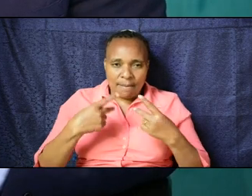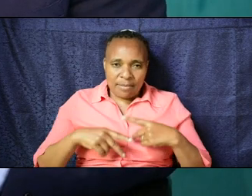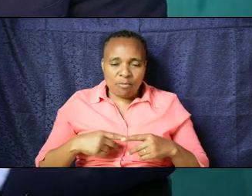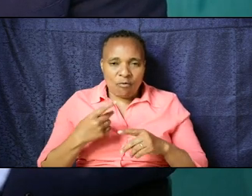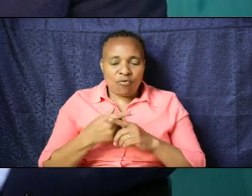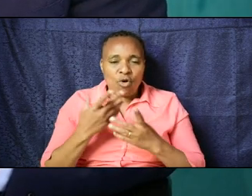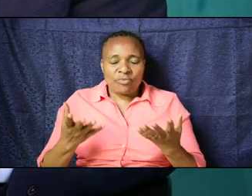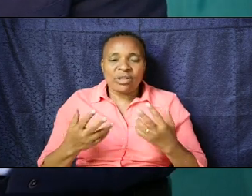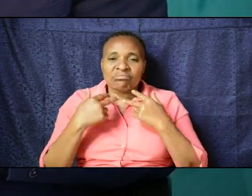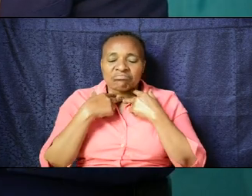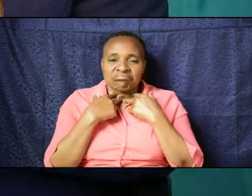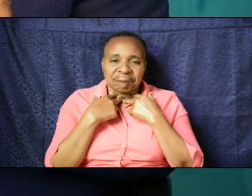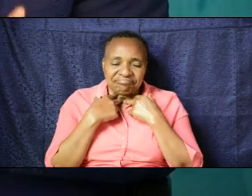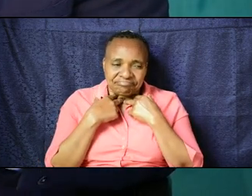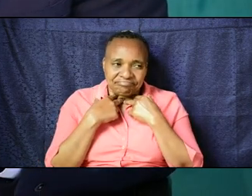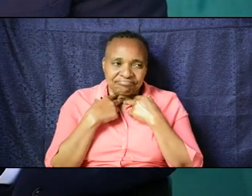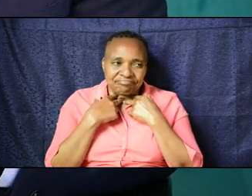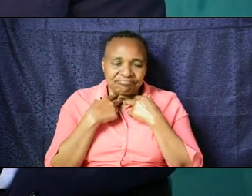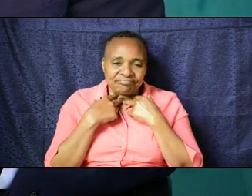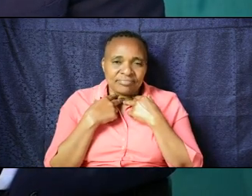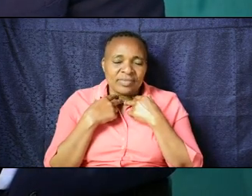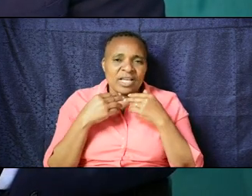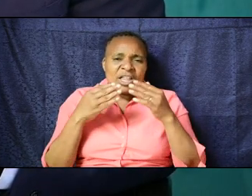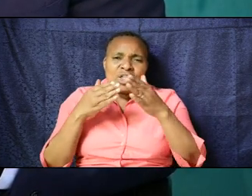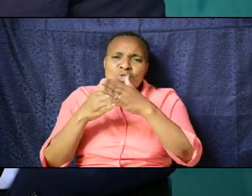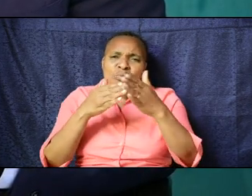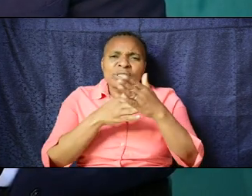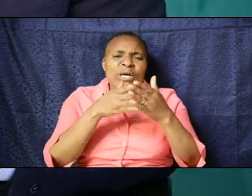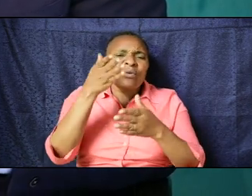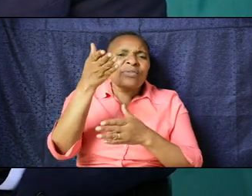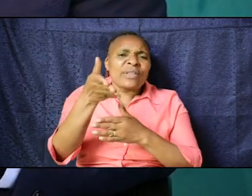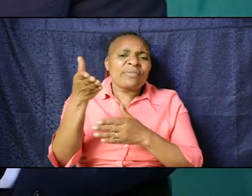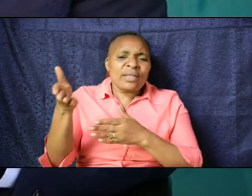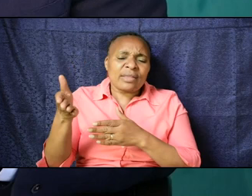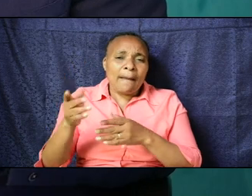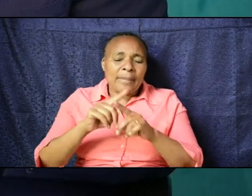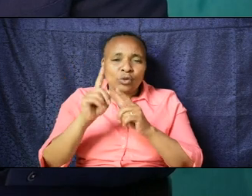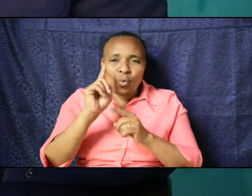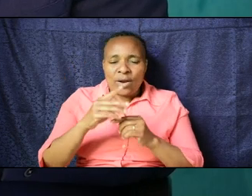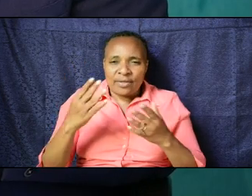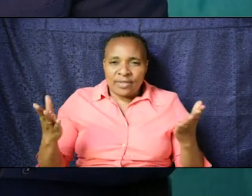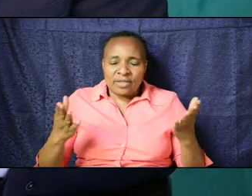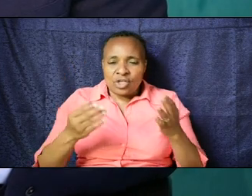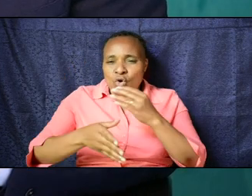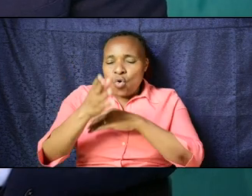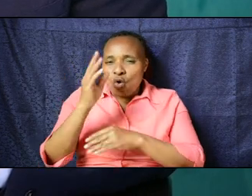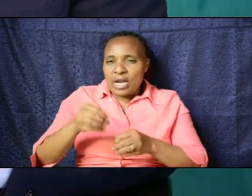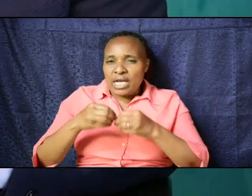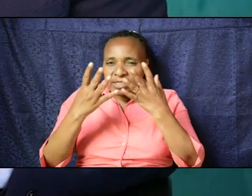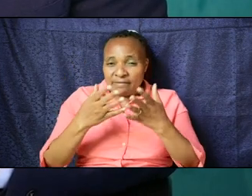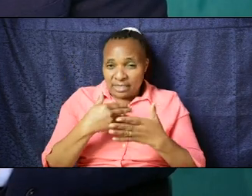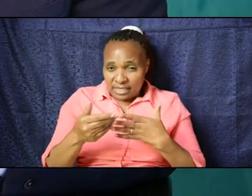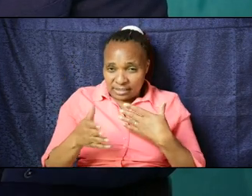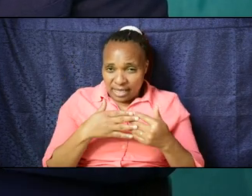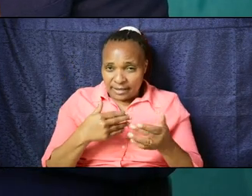of bondage. The obstacles are there. But one thing, God has given us a sign.